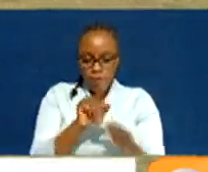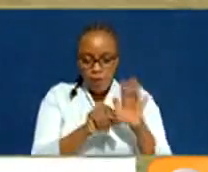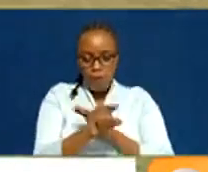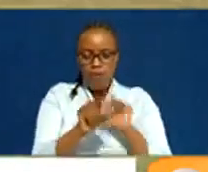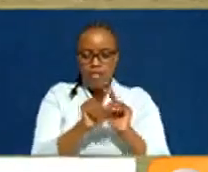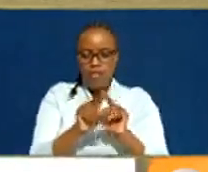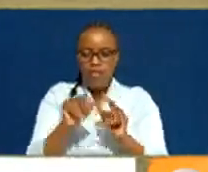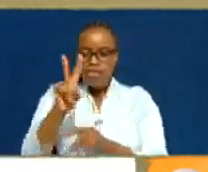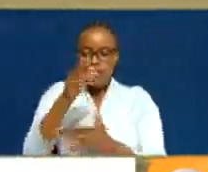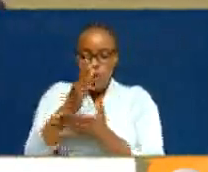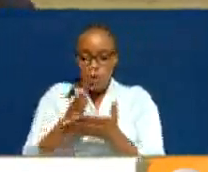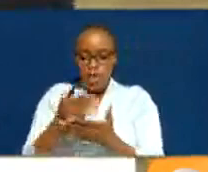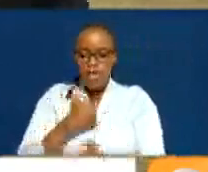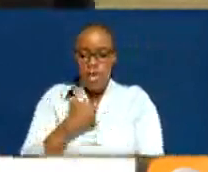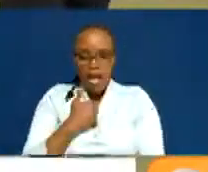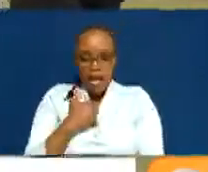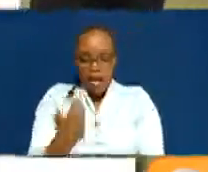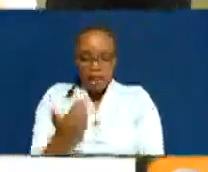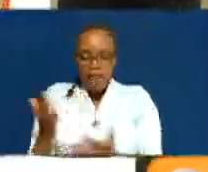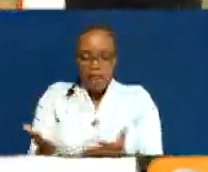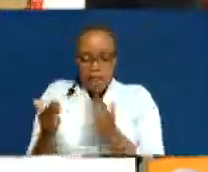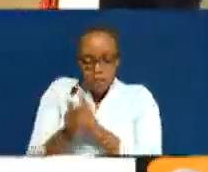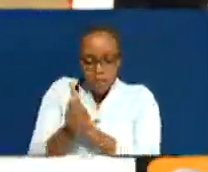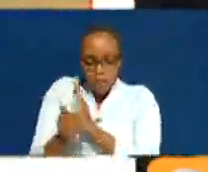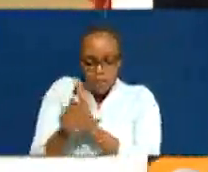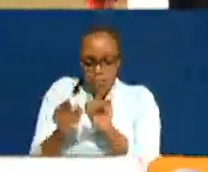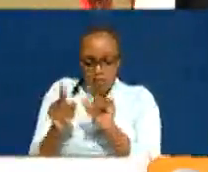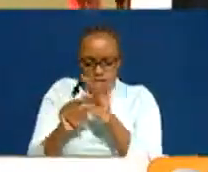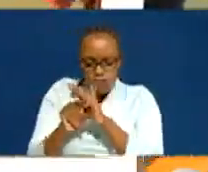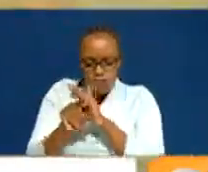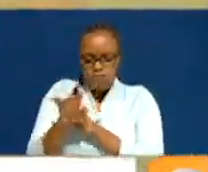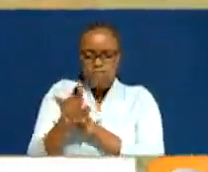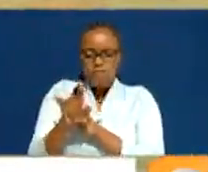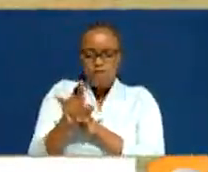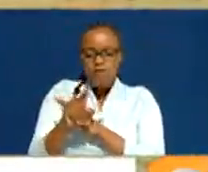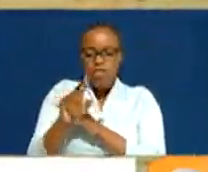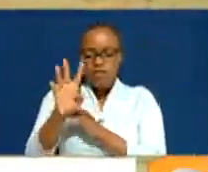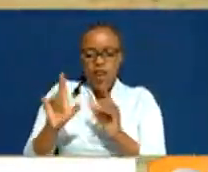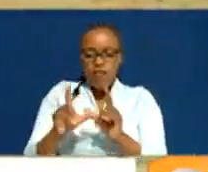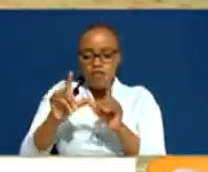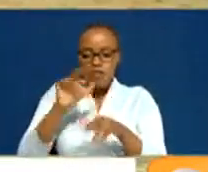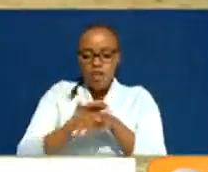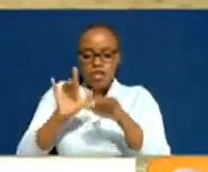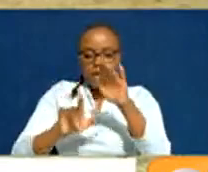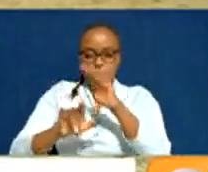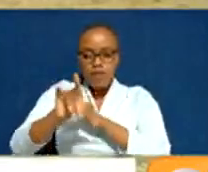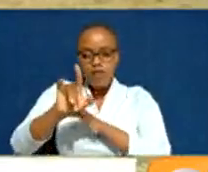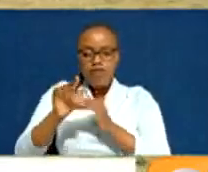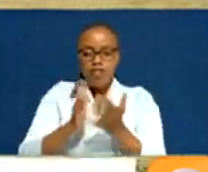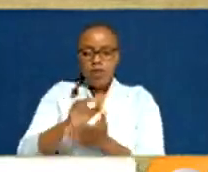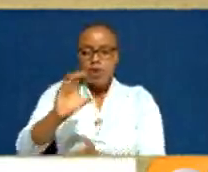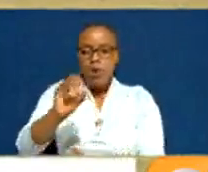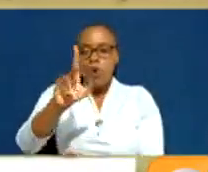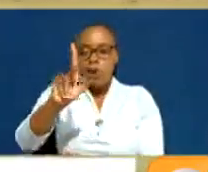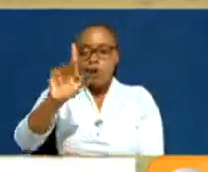In the second half, Kisumu Day upped their game with an attacking display before being rewarded with a goal through Veron Okeo